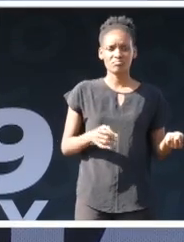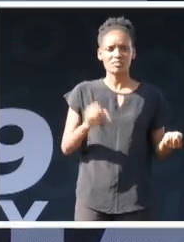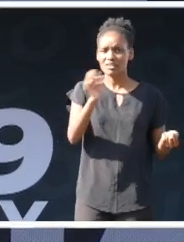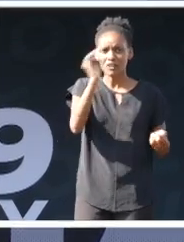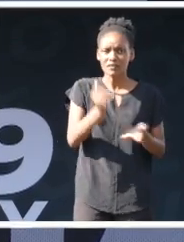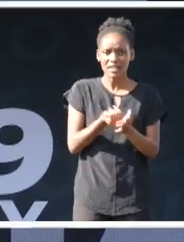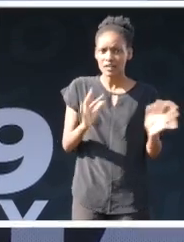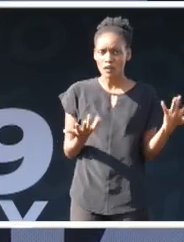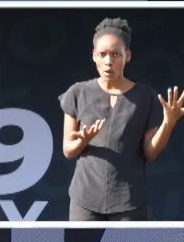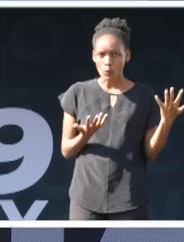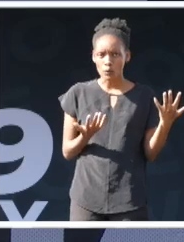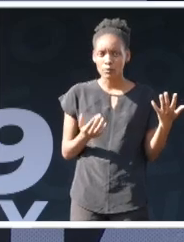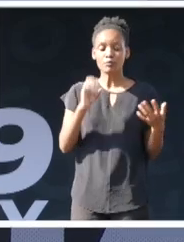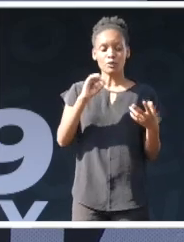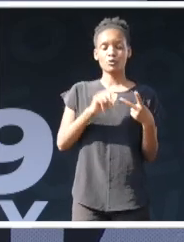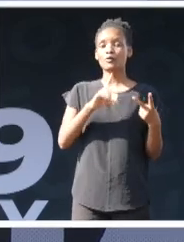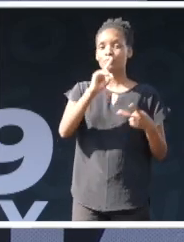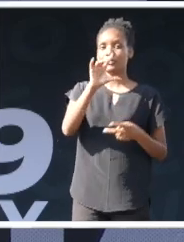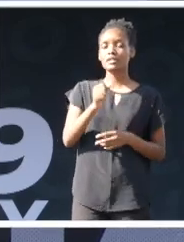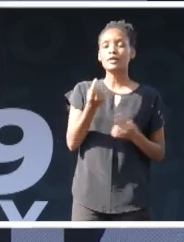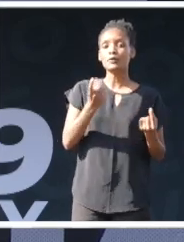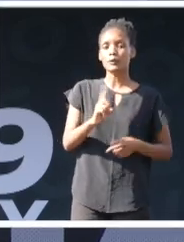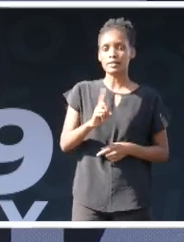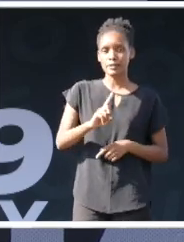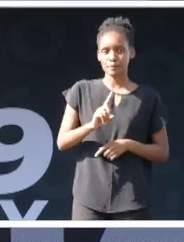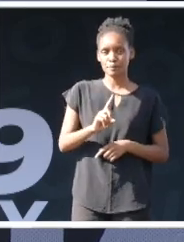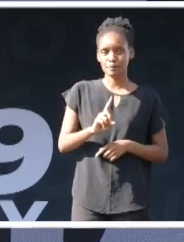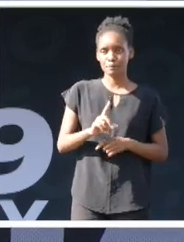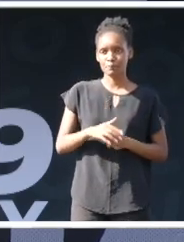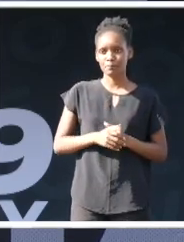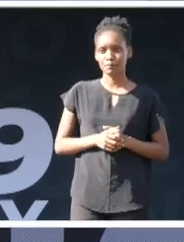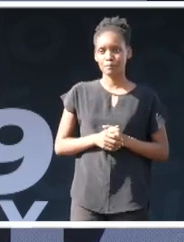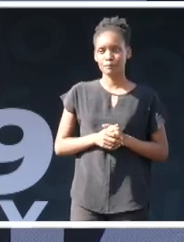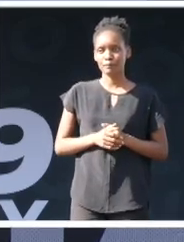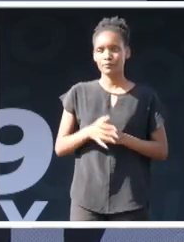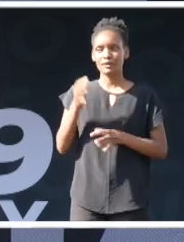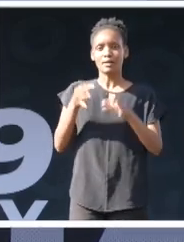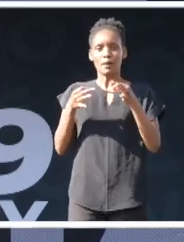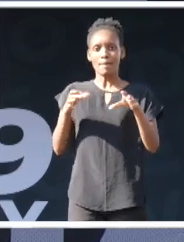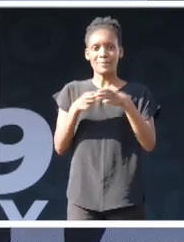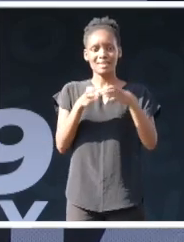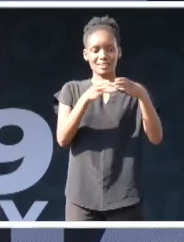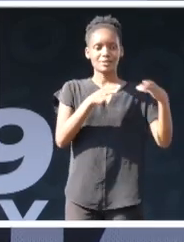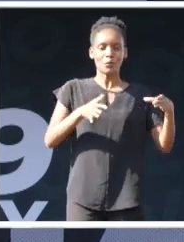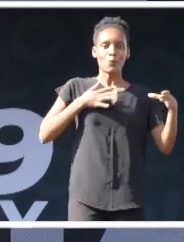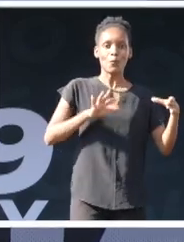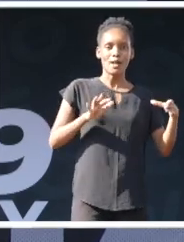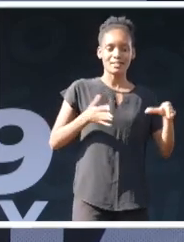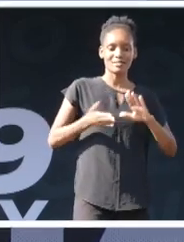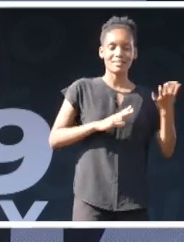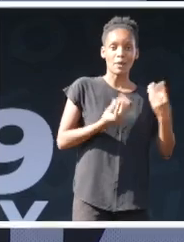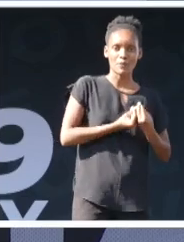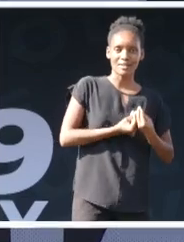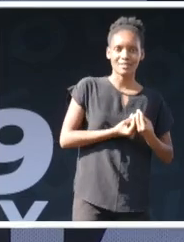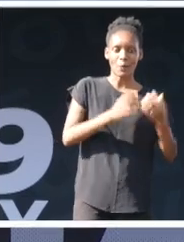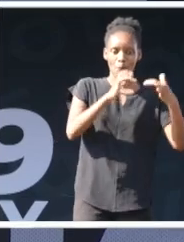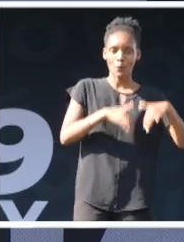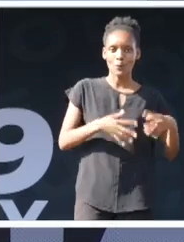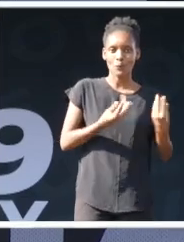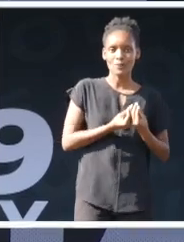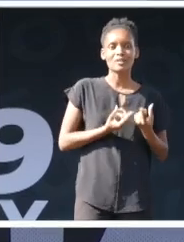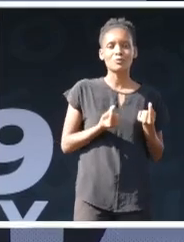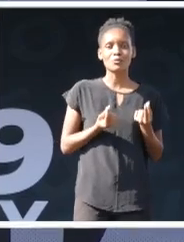this is what they've done. They've put all these parties that they want to die with them. They say, no, let's form a little